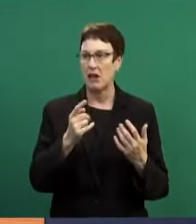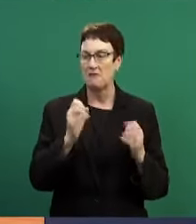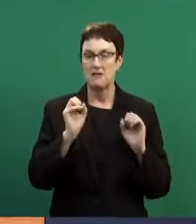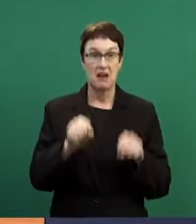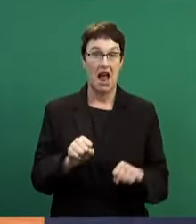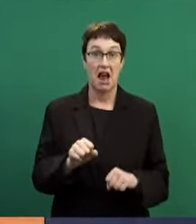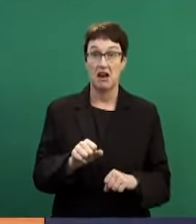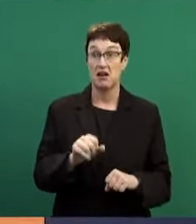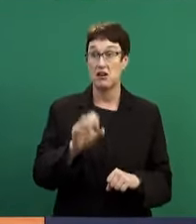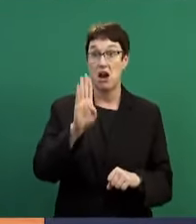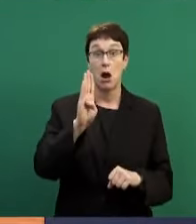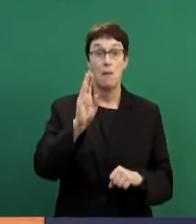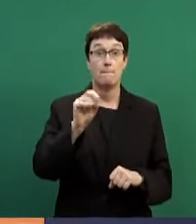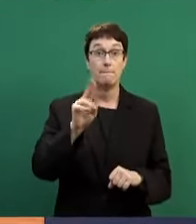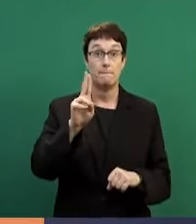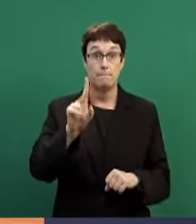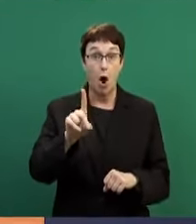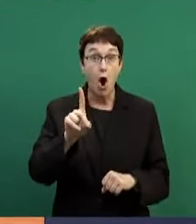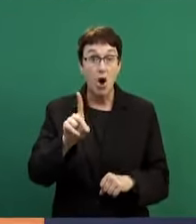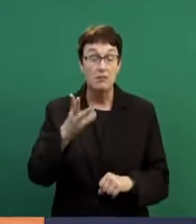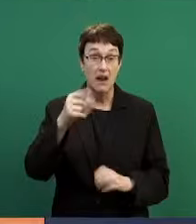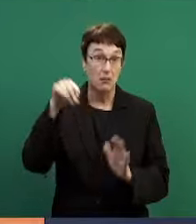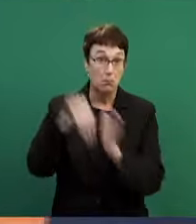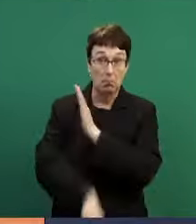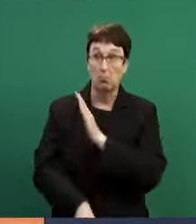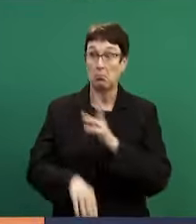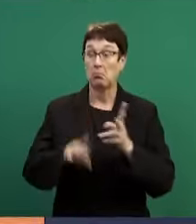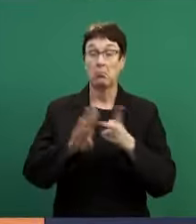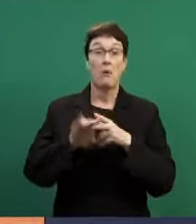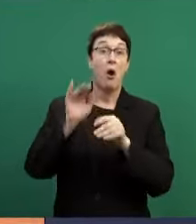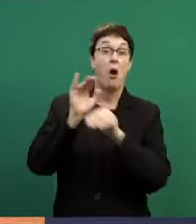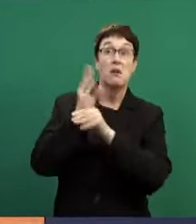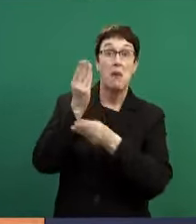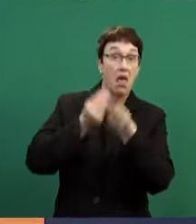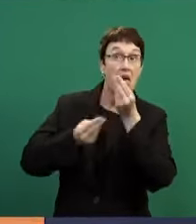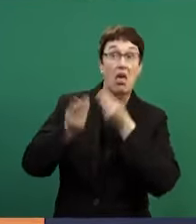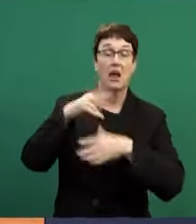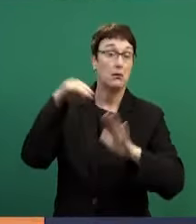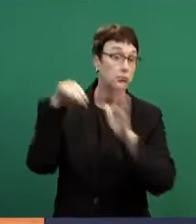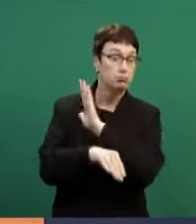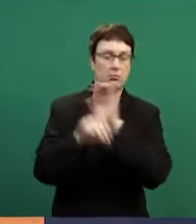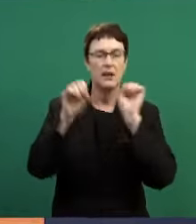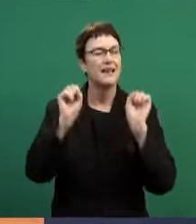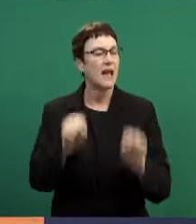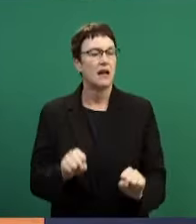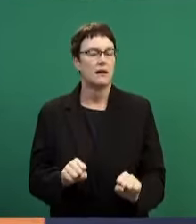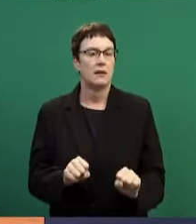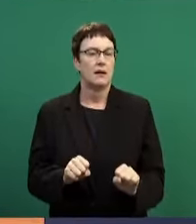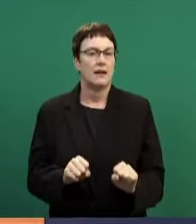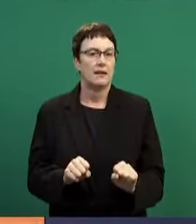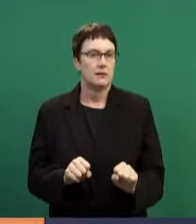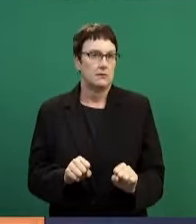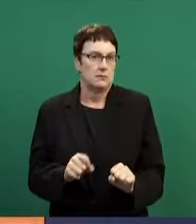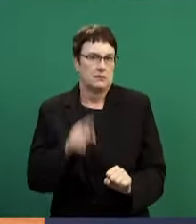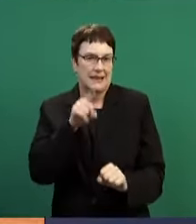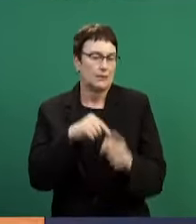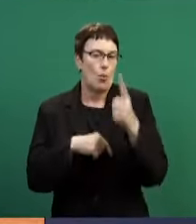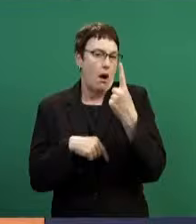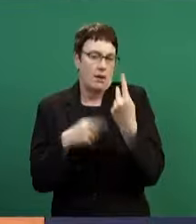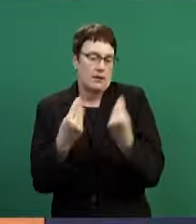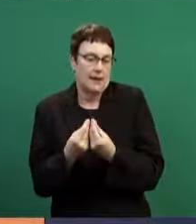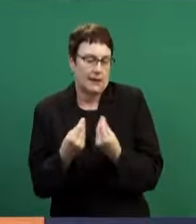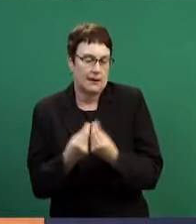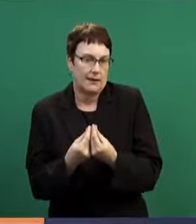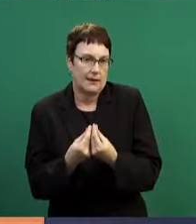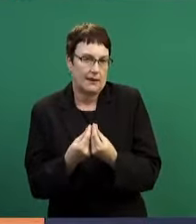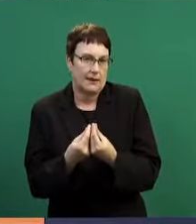bonds and from the foreign exchange and so forth. That is the one. That's what you have.